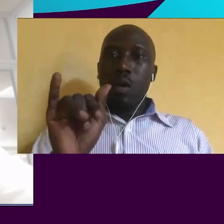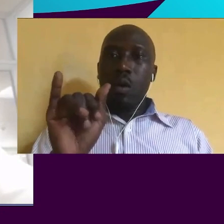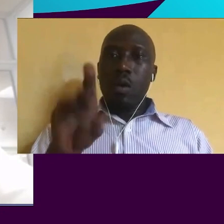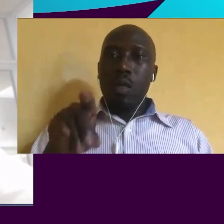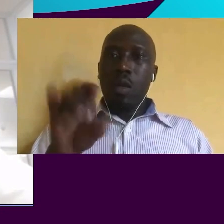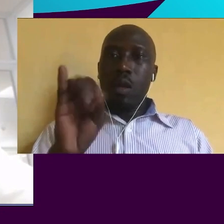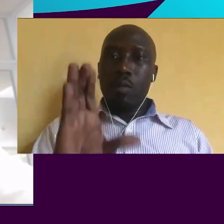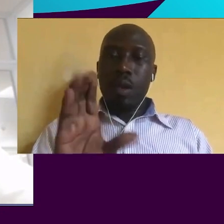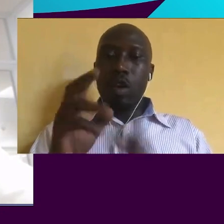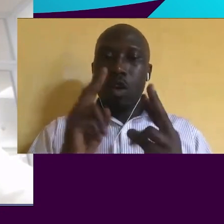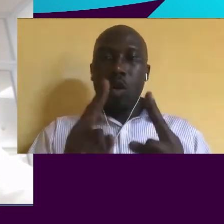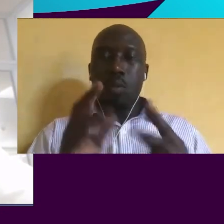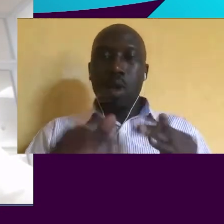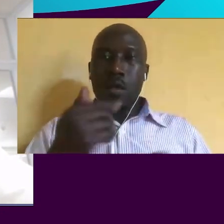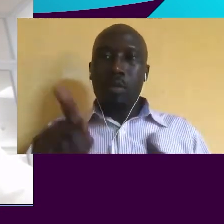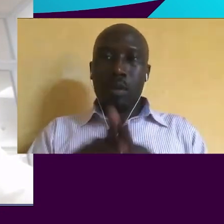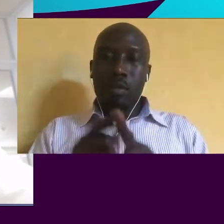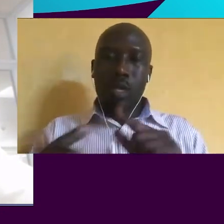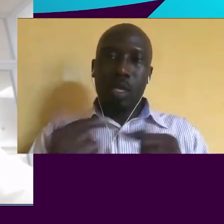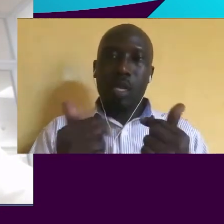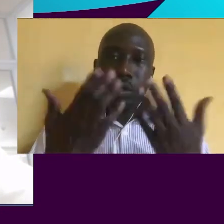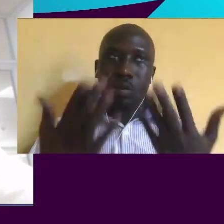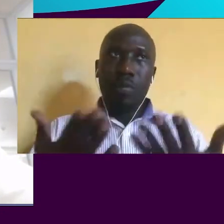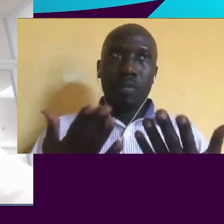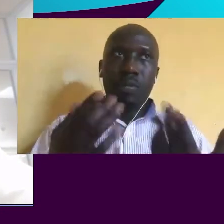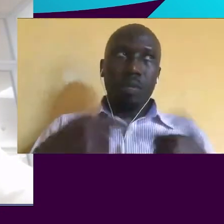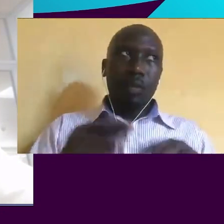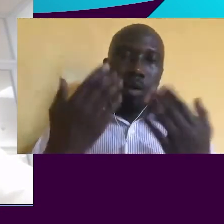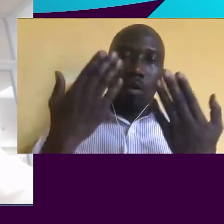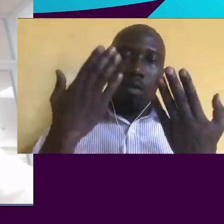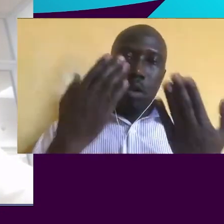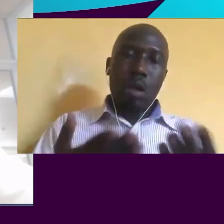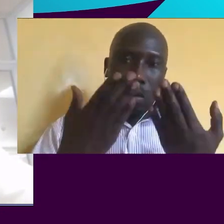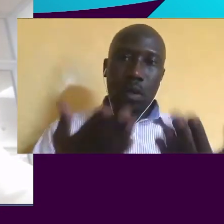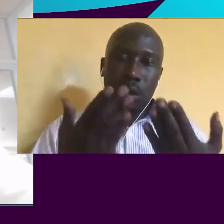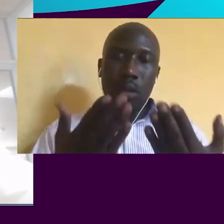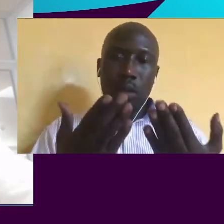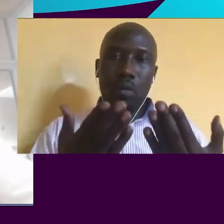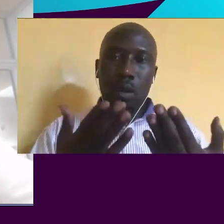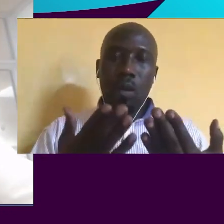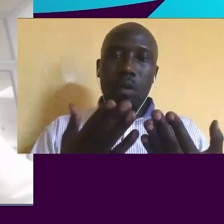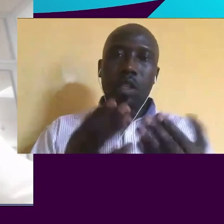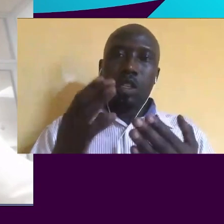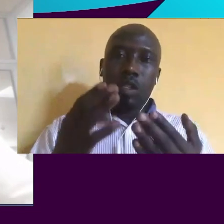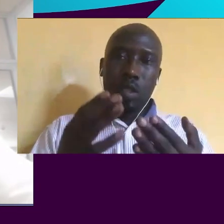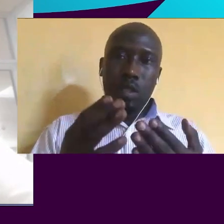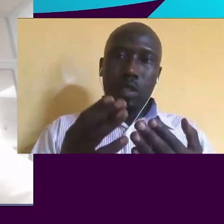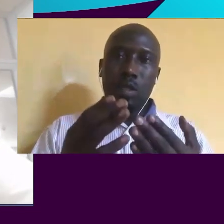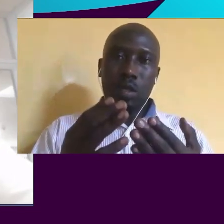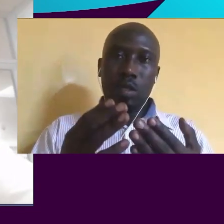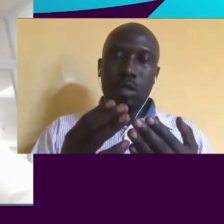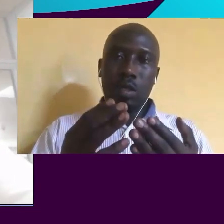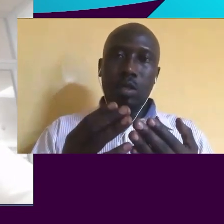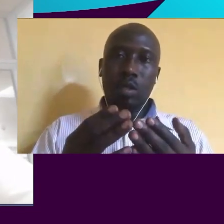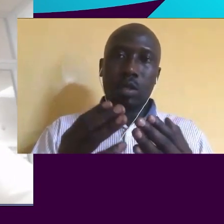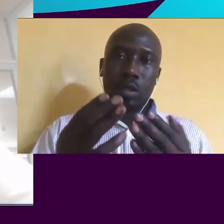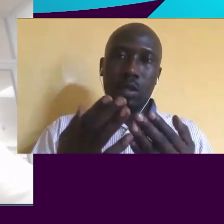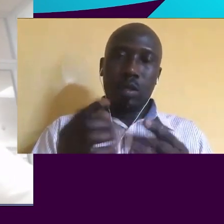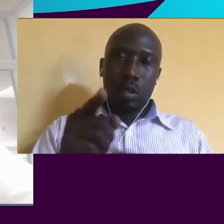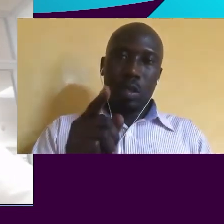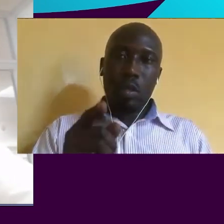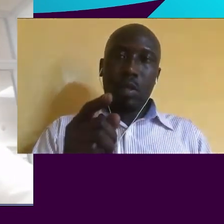after this discussion, we take this gospel. I'm Muslim, but let's use the word gospel for